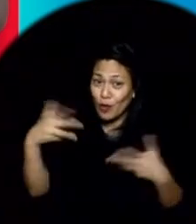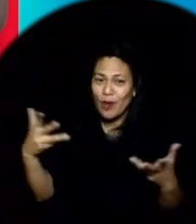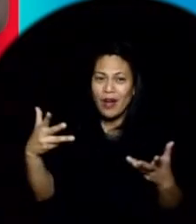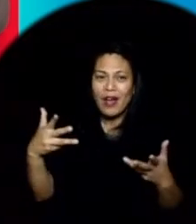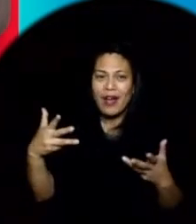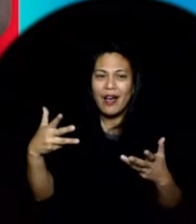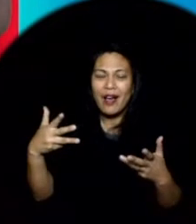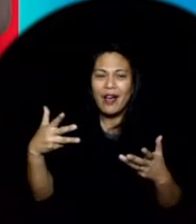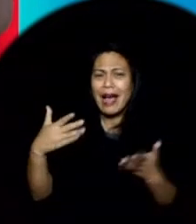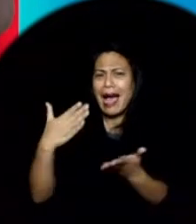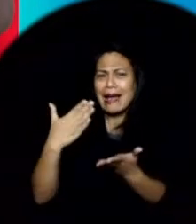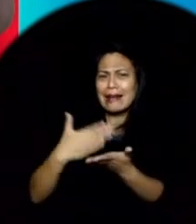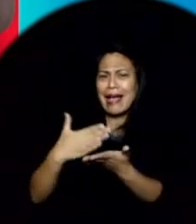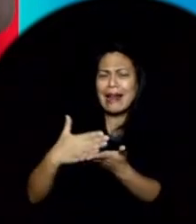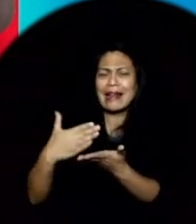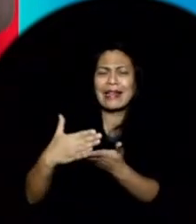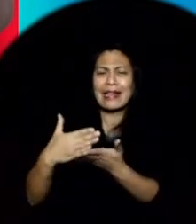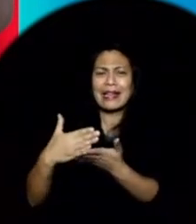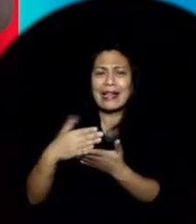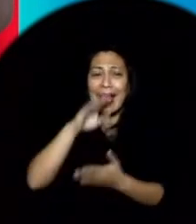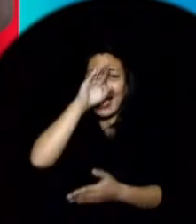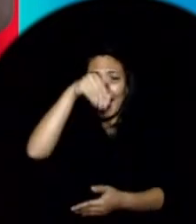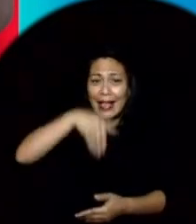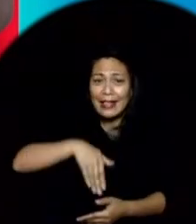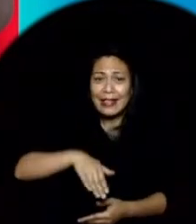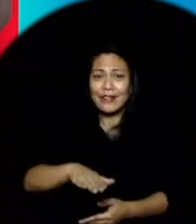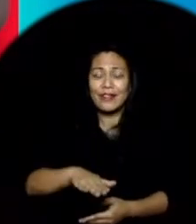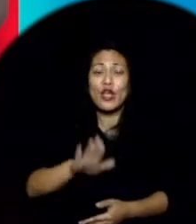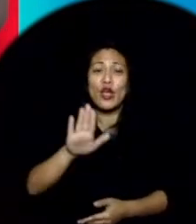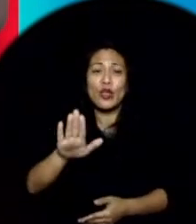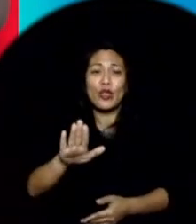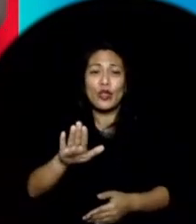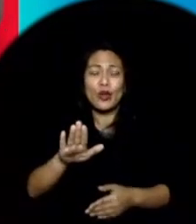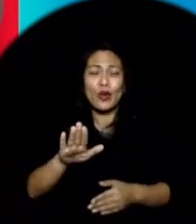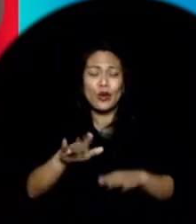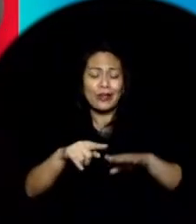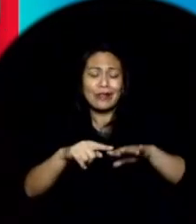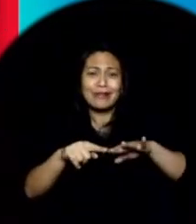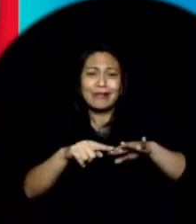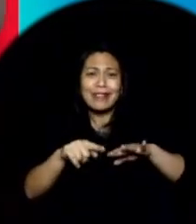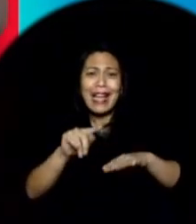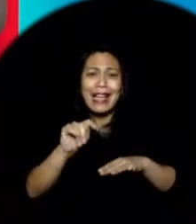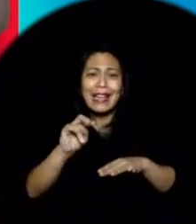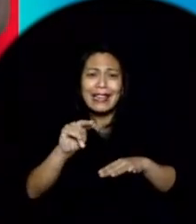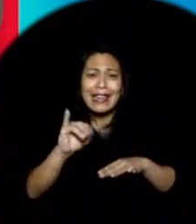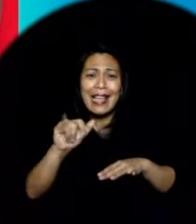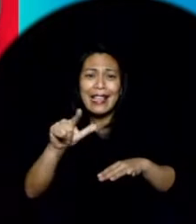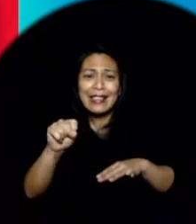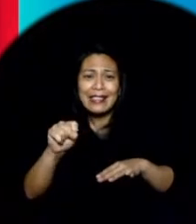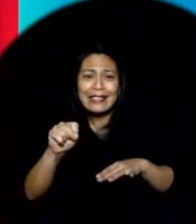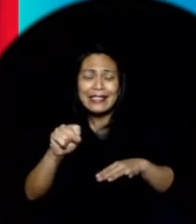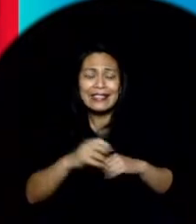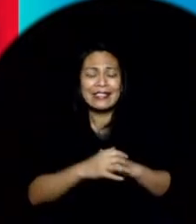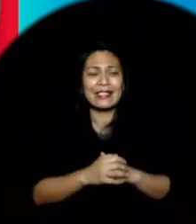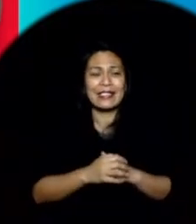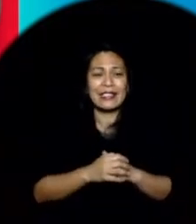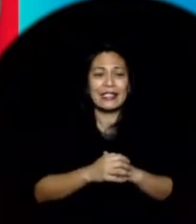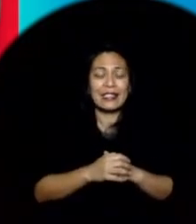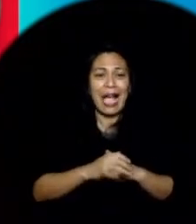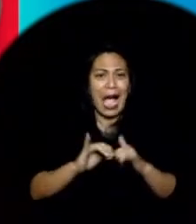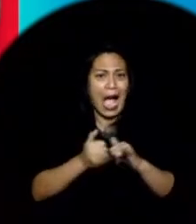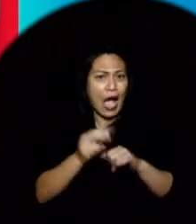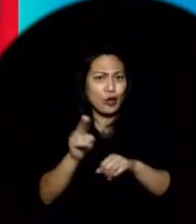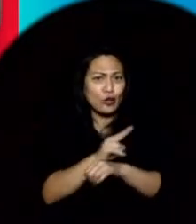for? Cutting elephants' toenails so they don't trip over them. And how it's